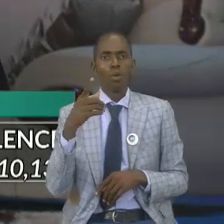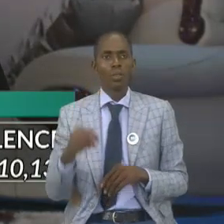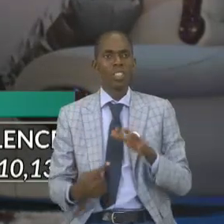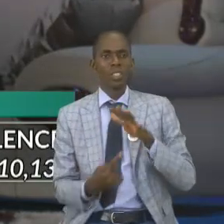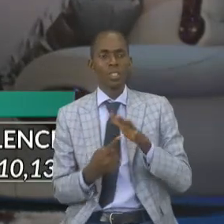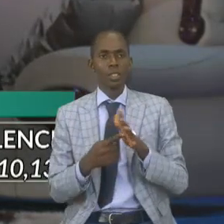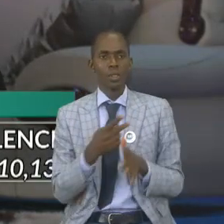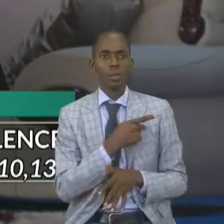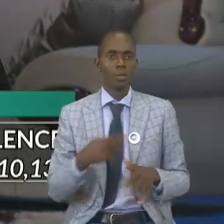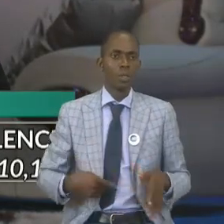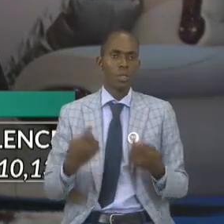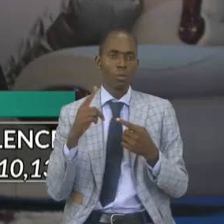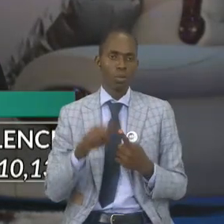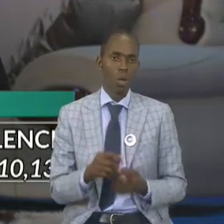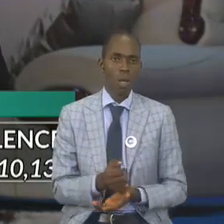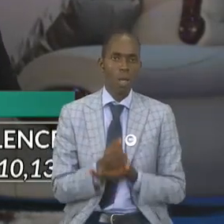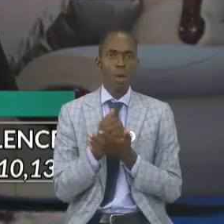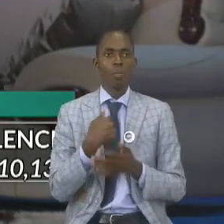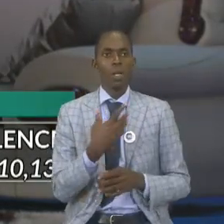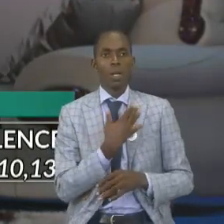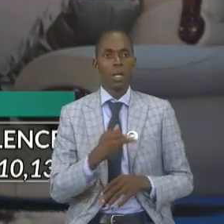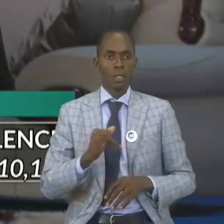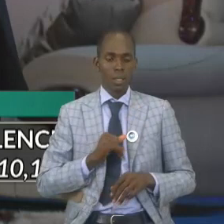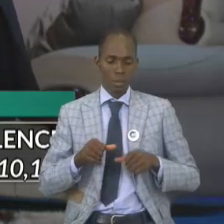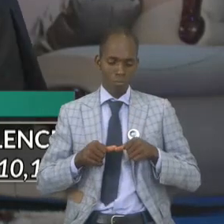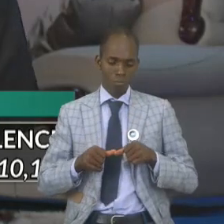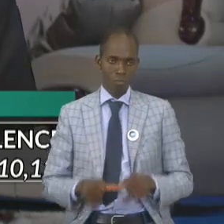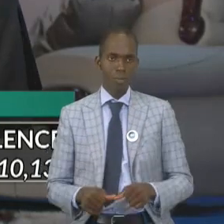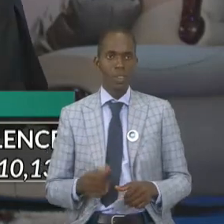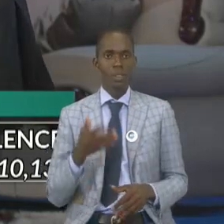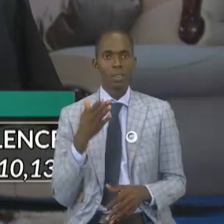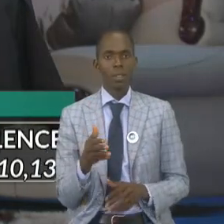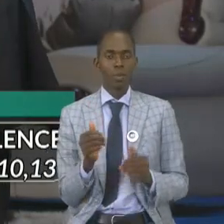me, and I remained there